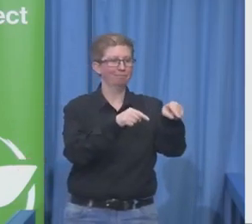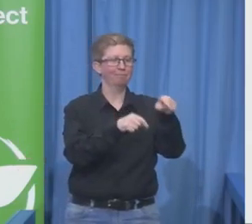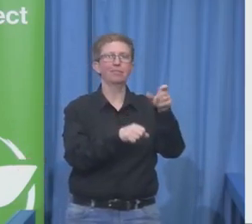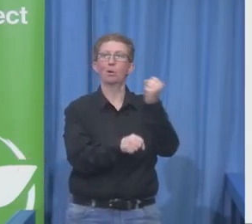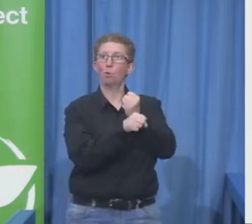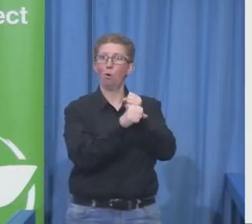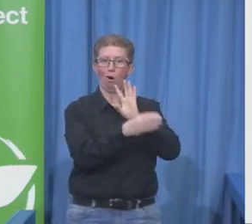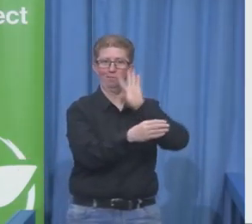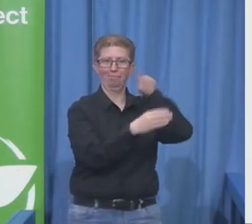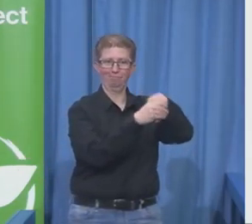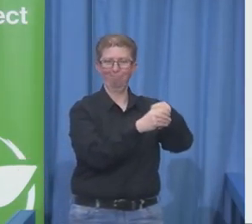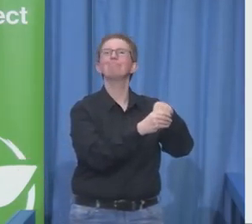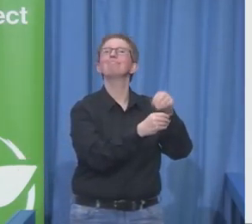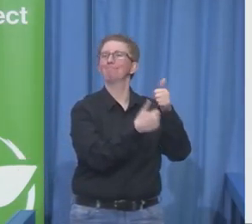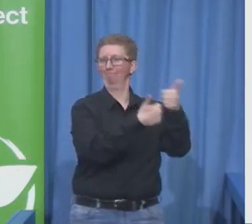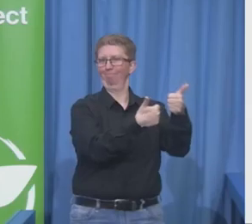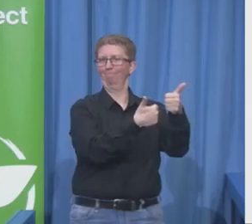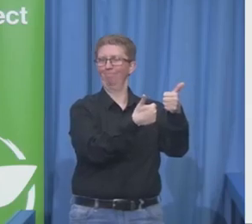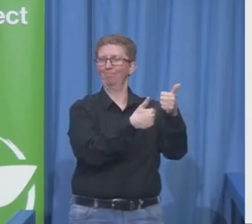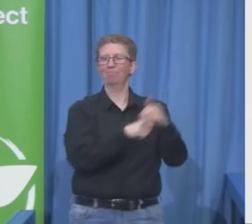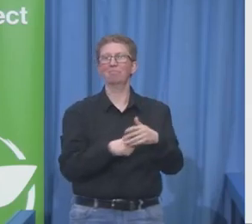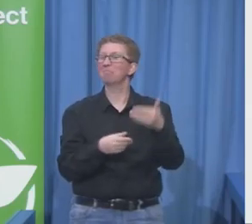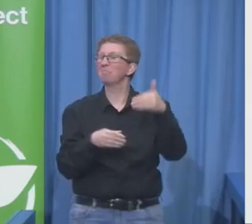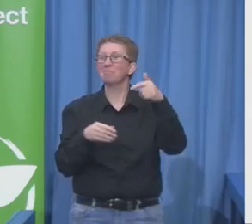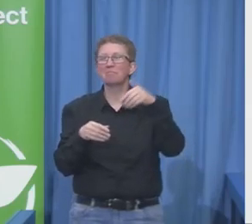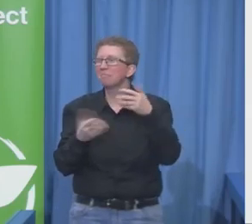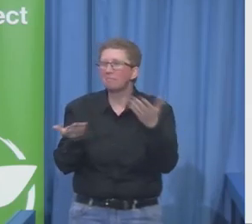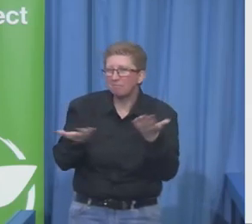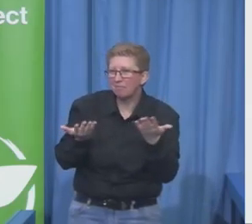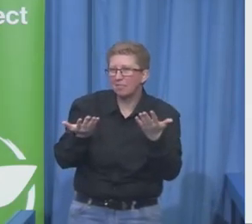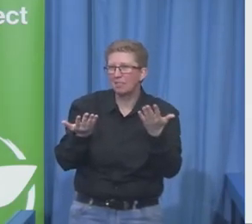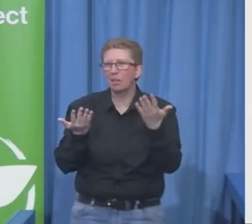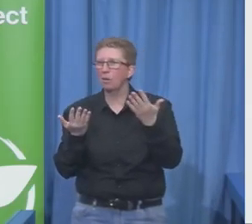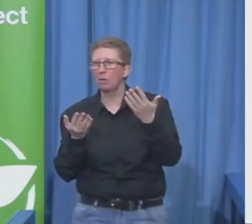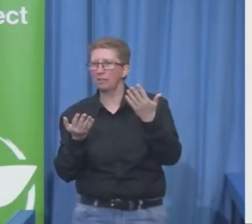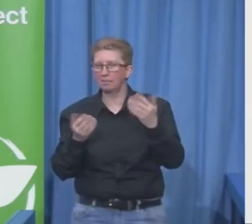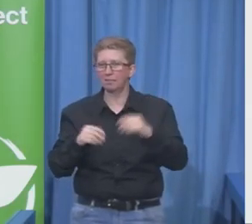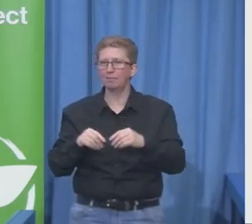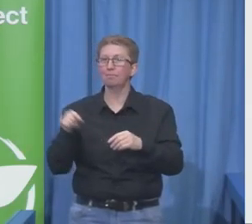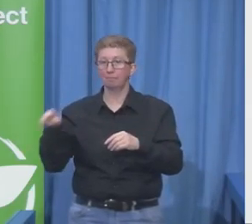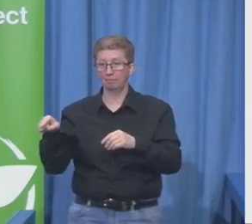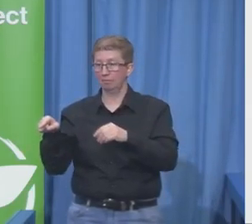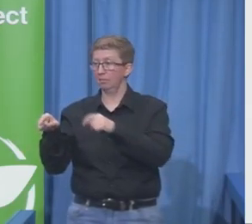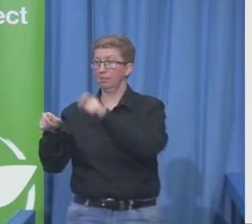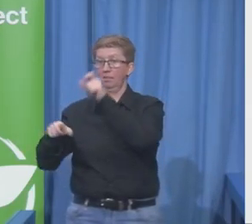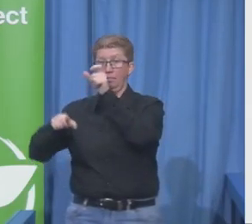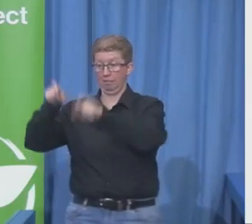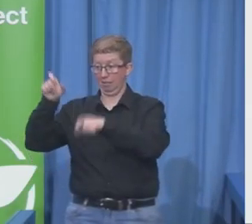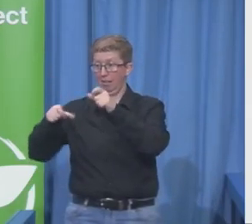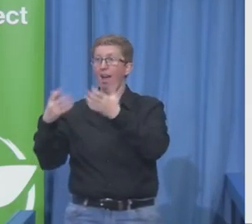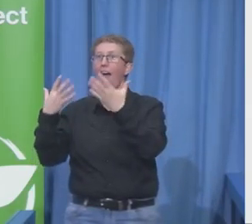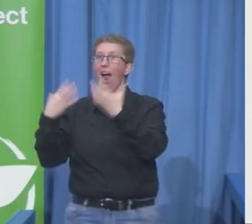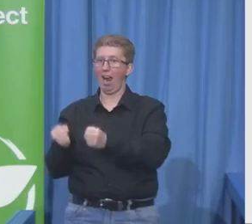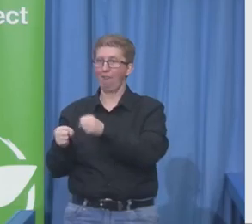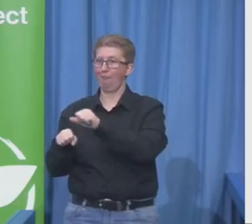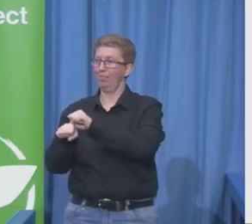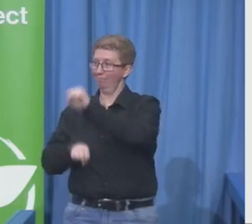across Australia. So next, we will hear from our panelists today. We have a mixture